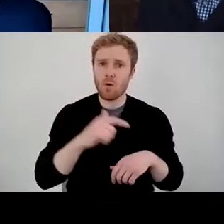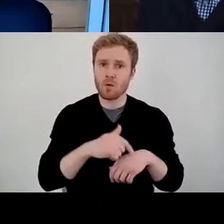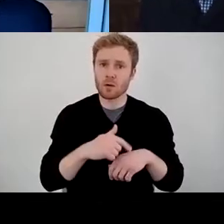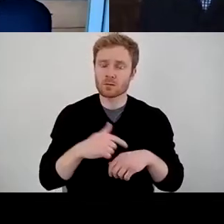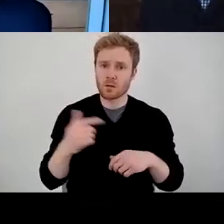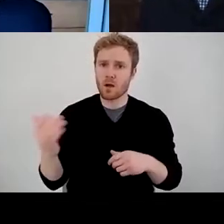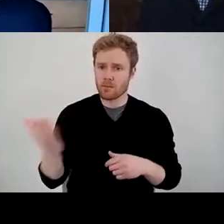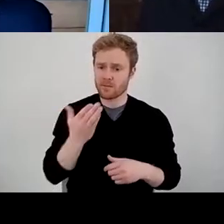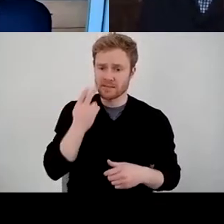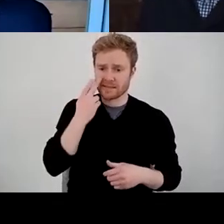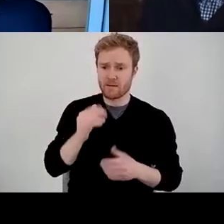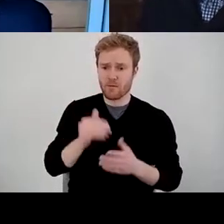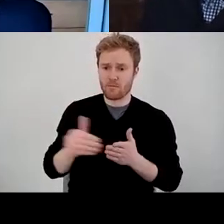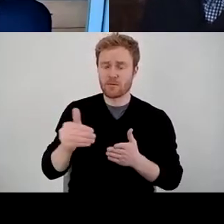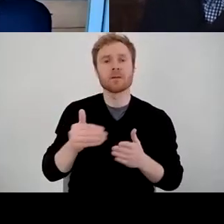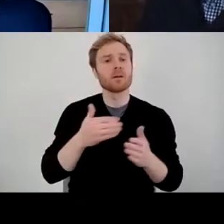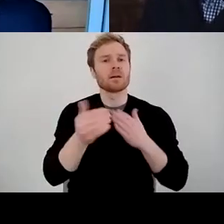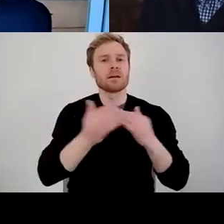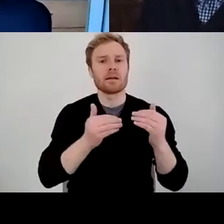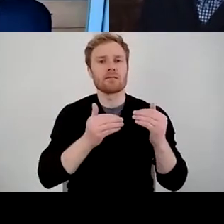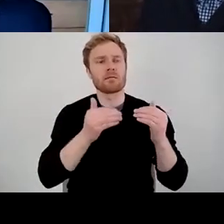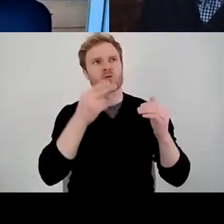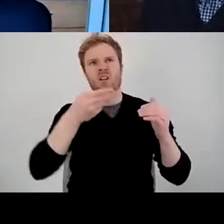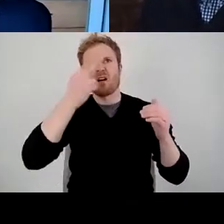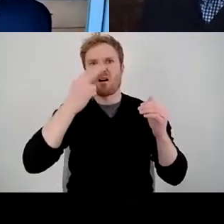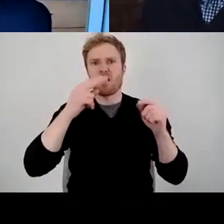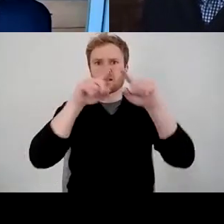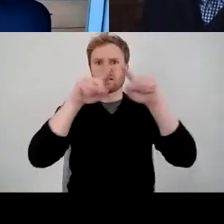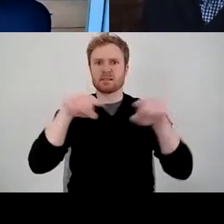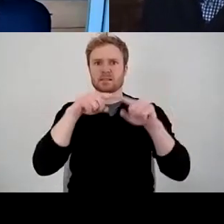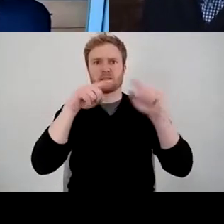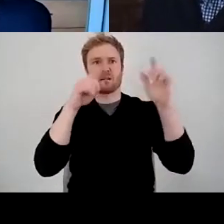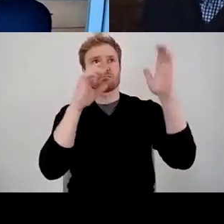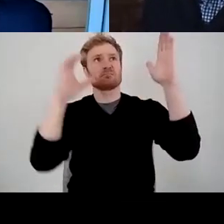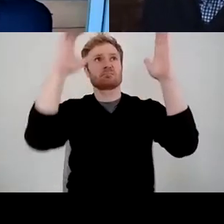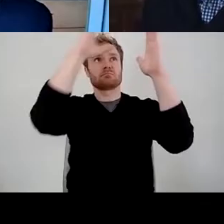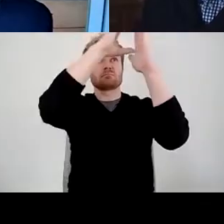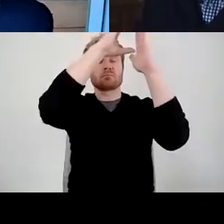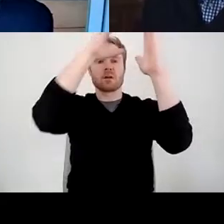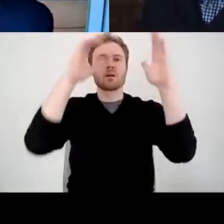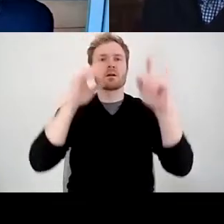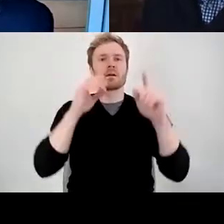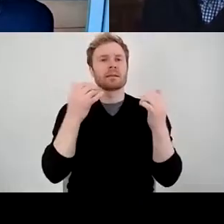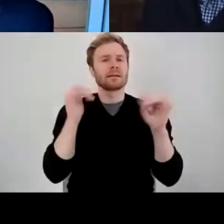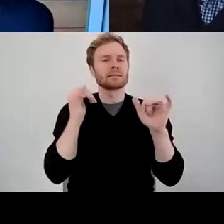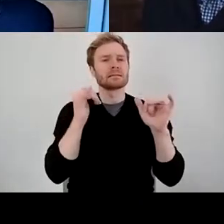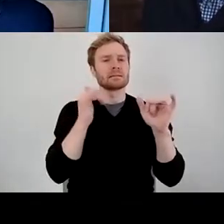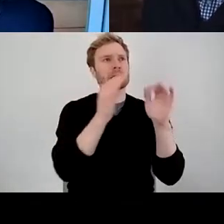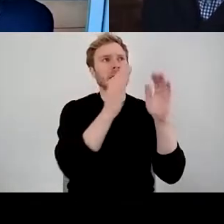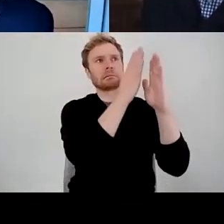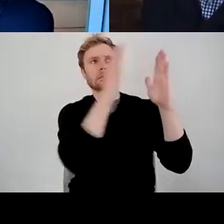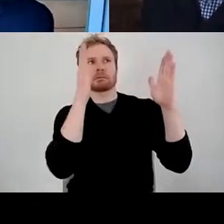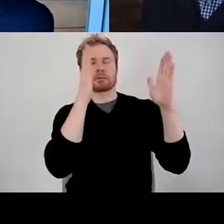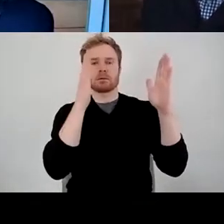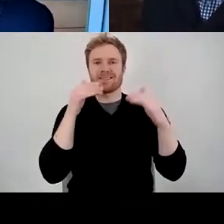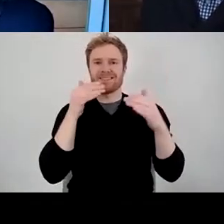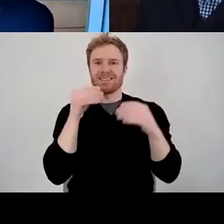District. Motion to approve. Second, extremely brief discussion.